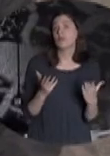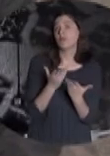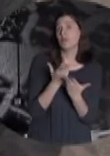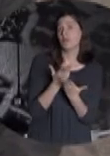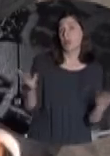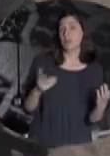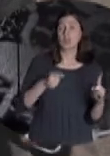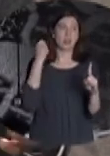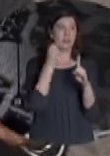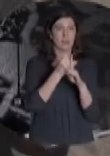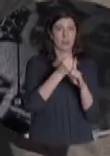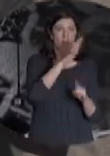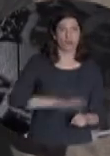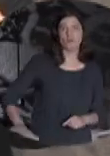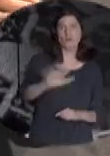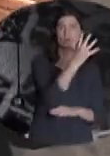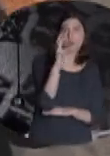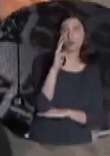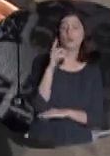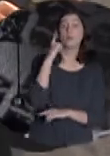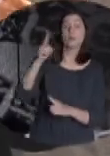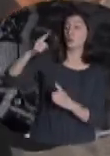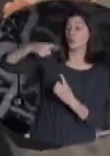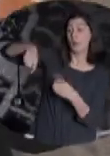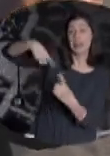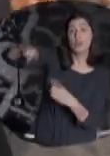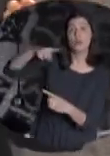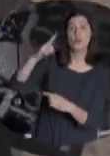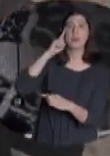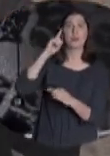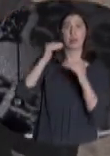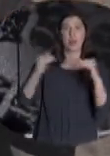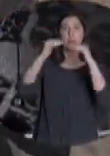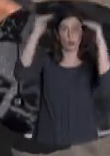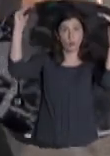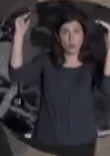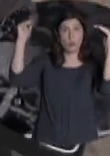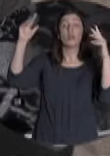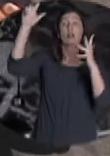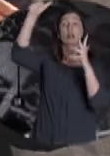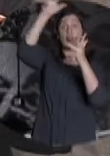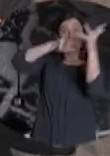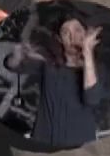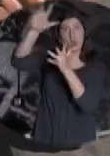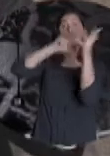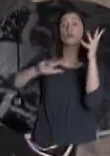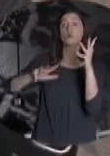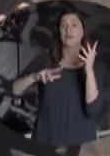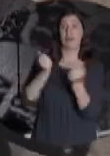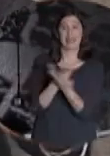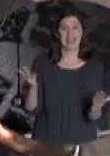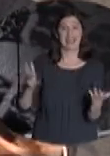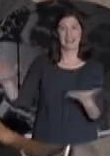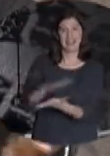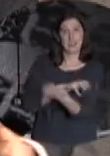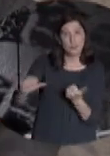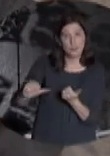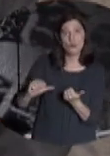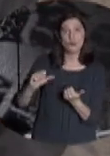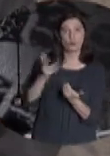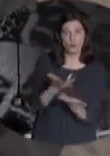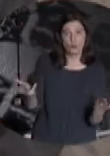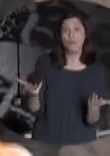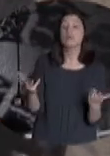things to that of that nature. When we talk about tornadoes, we're taking it up a level. We're talking about funnel clouds, debris, damage to